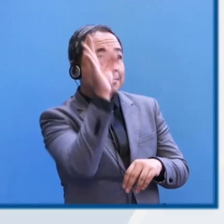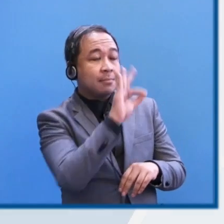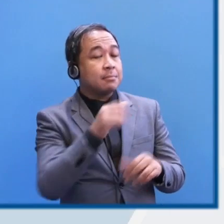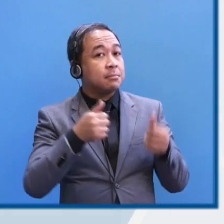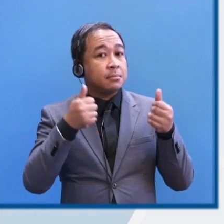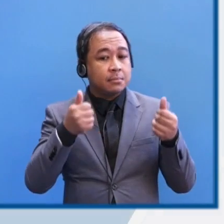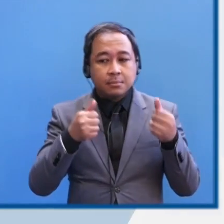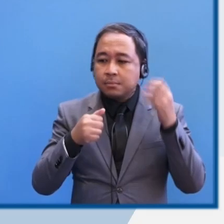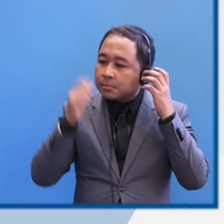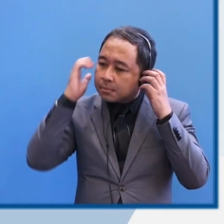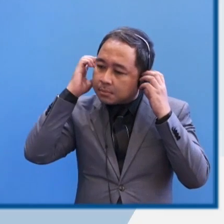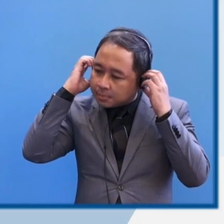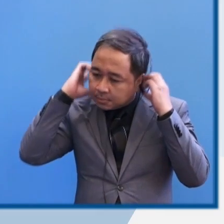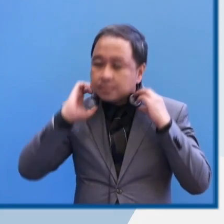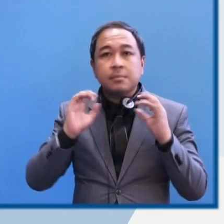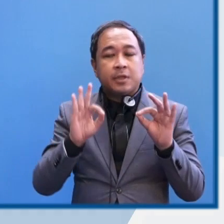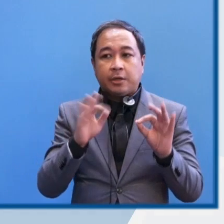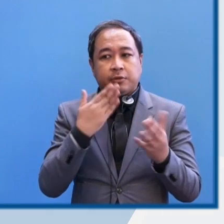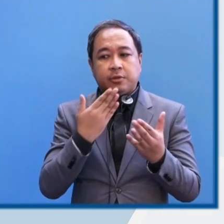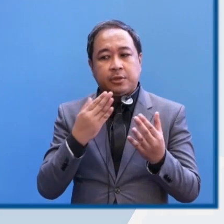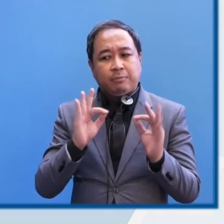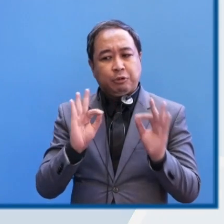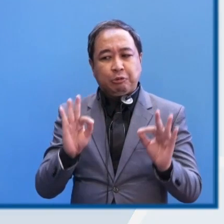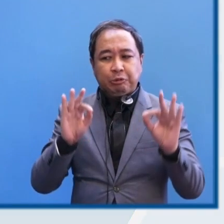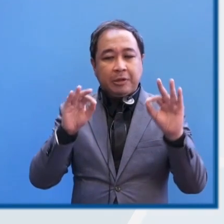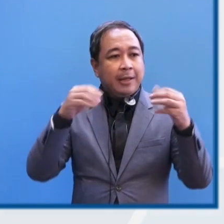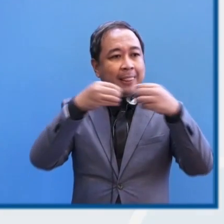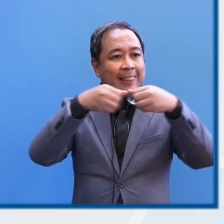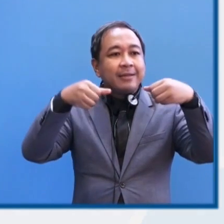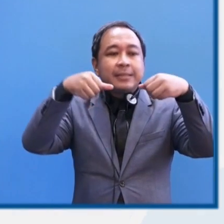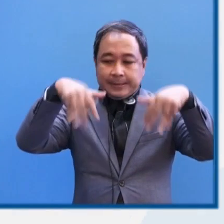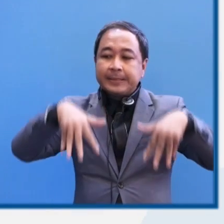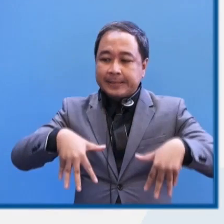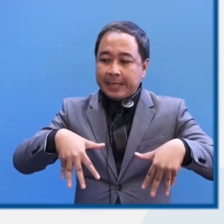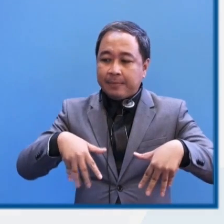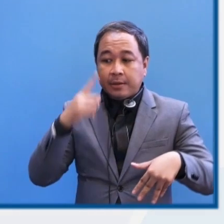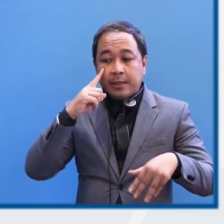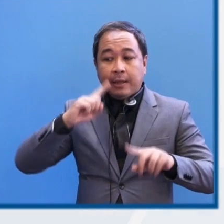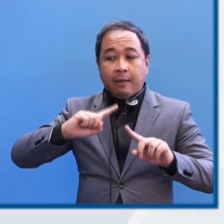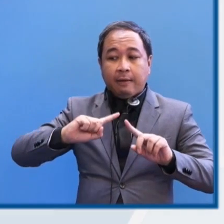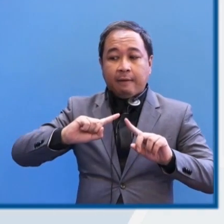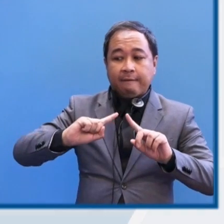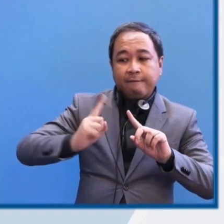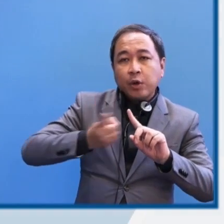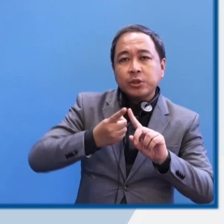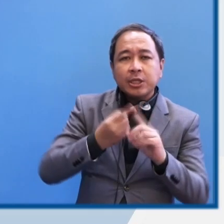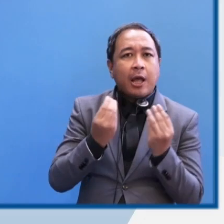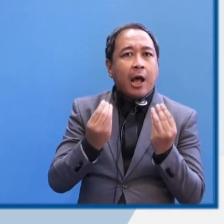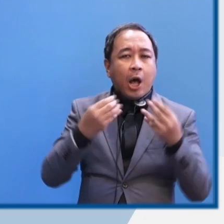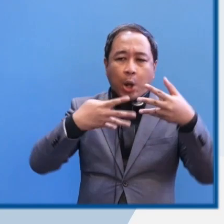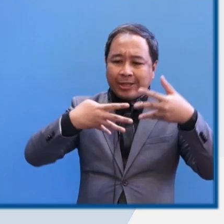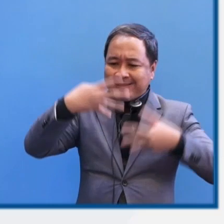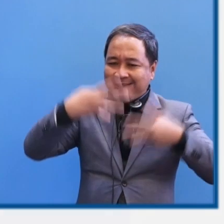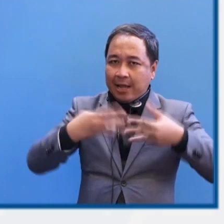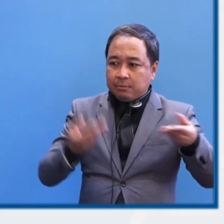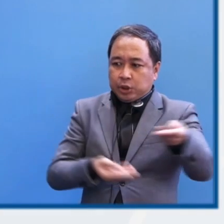data sharing. And I think, first of all, that's a very important point. But again,